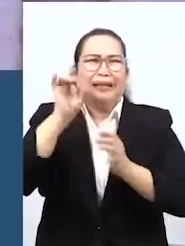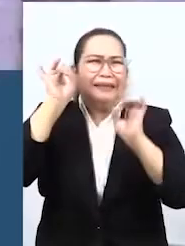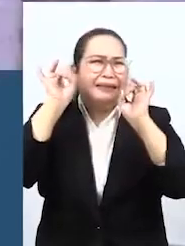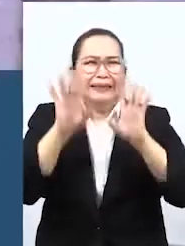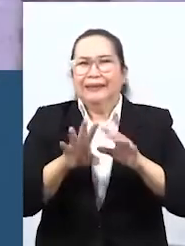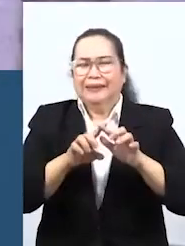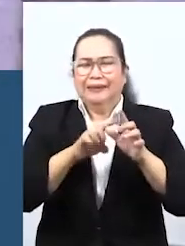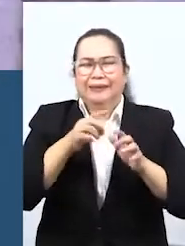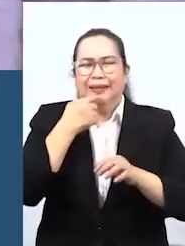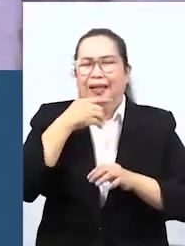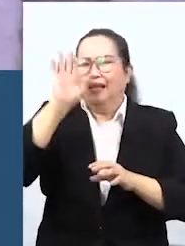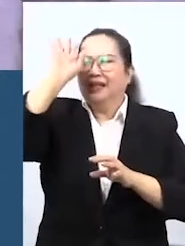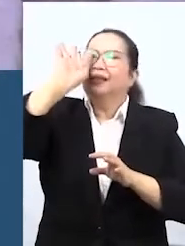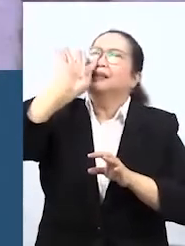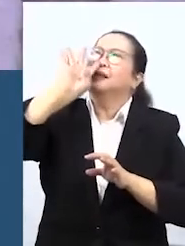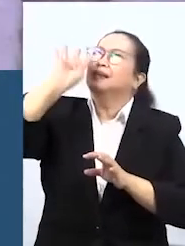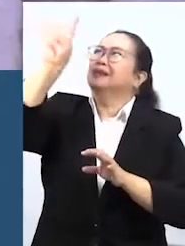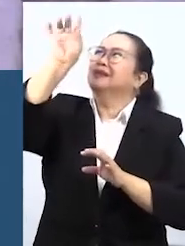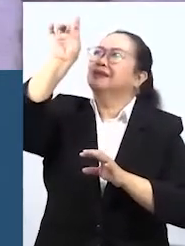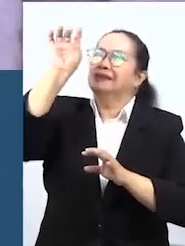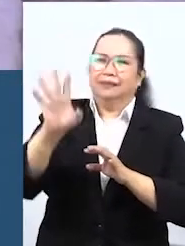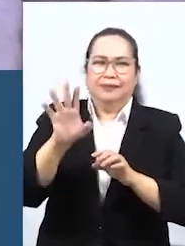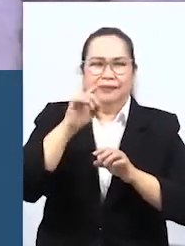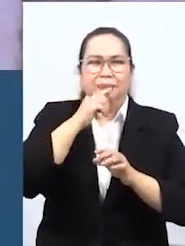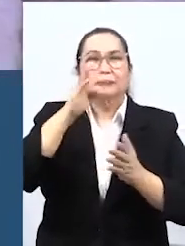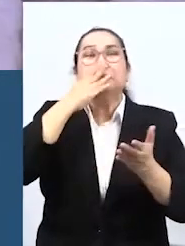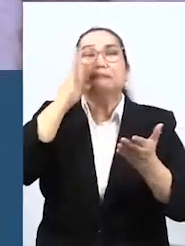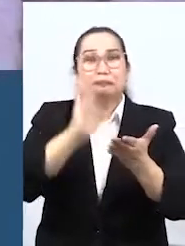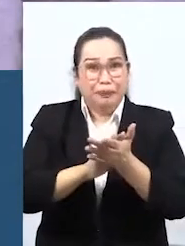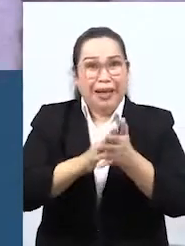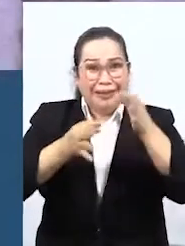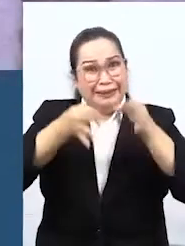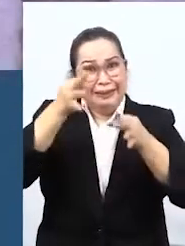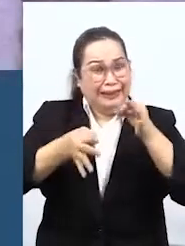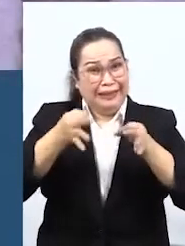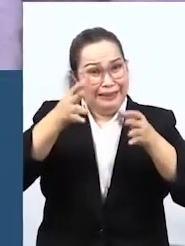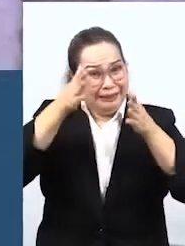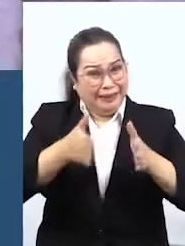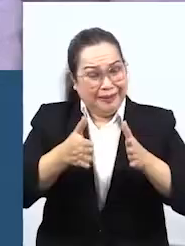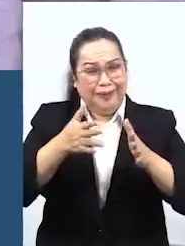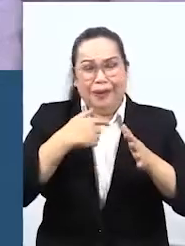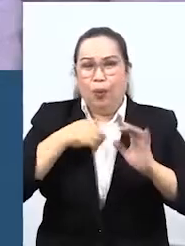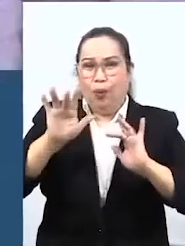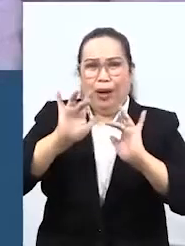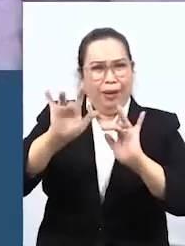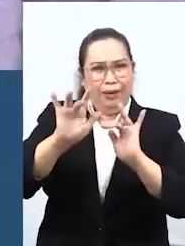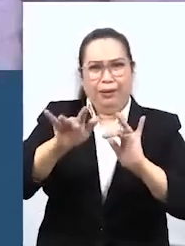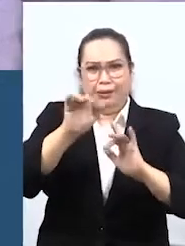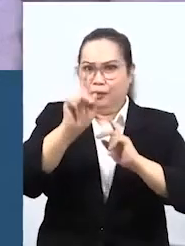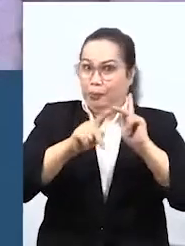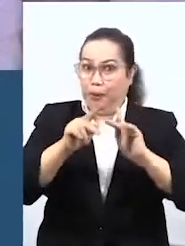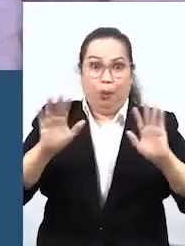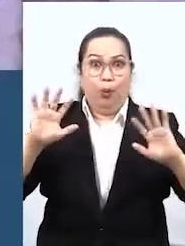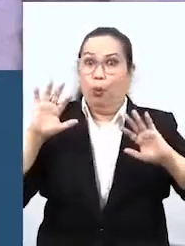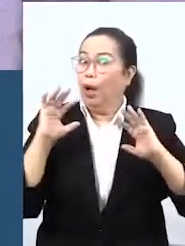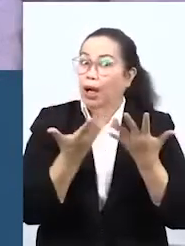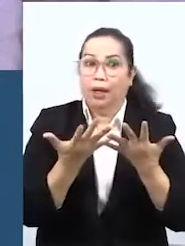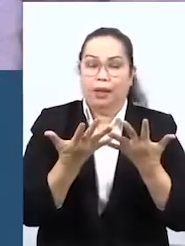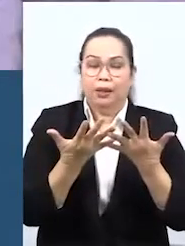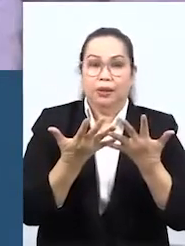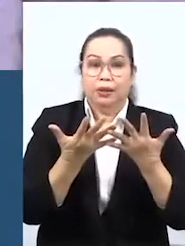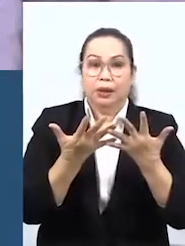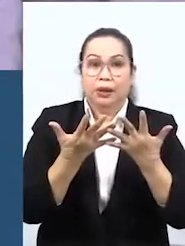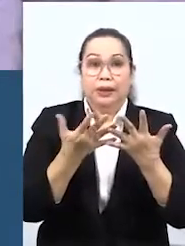God's laws and he's Absolutely has no compassion for people This guy is